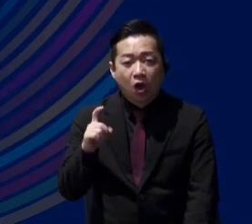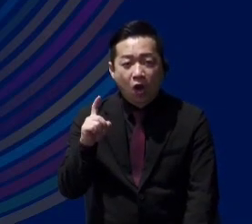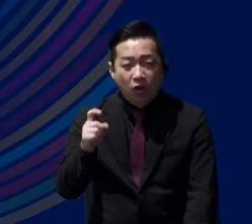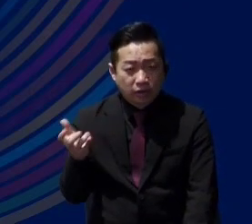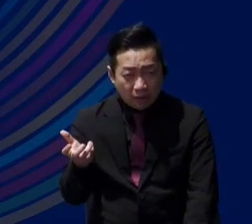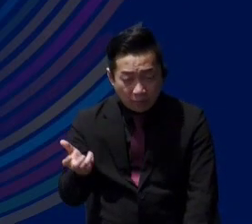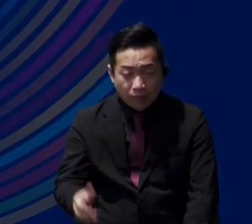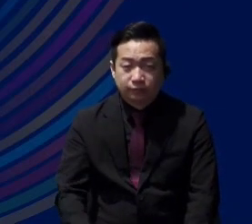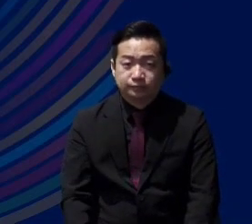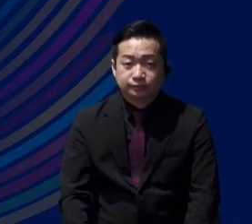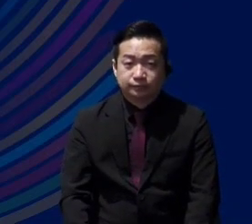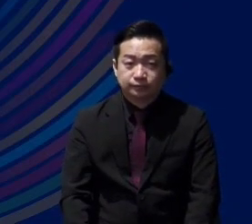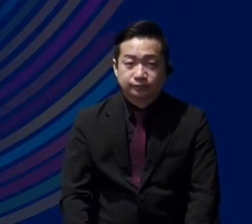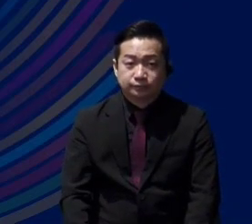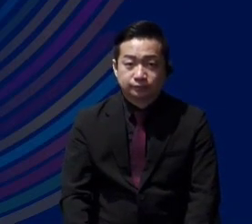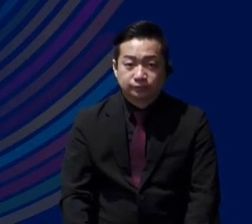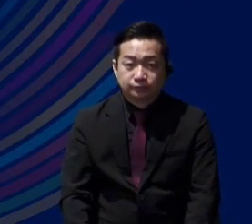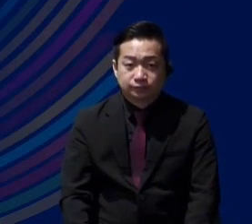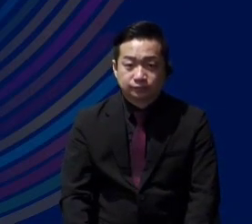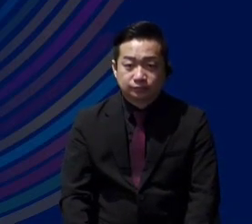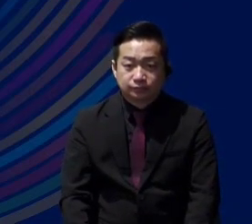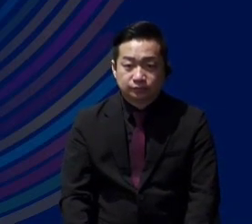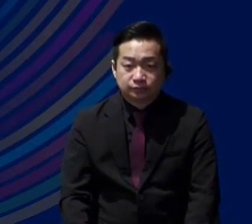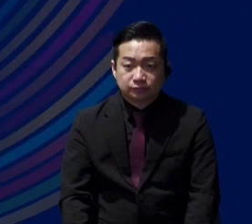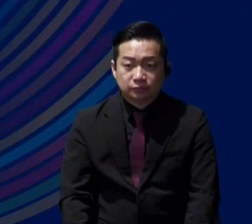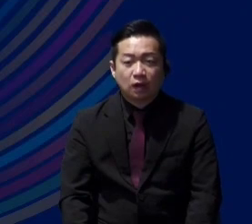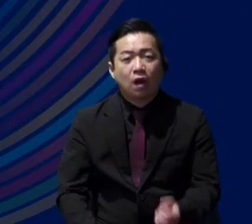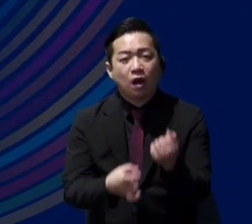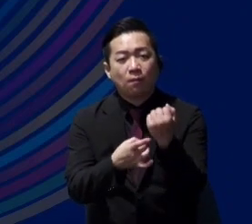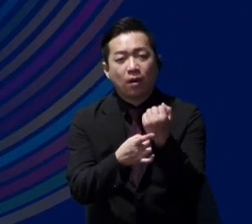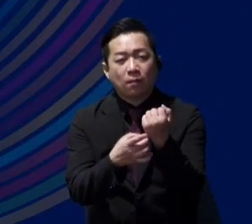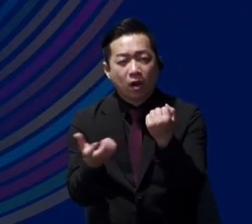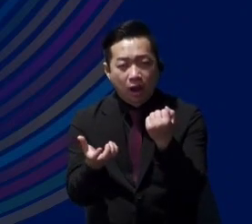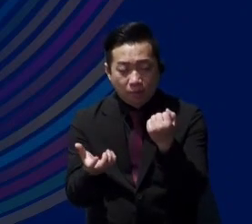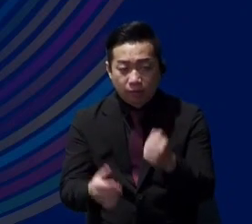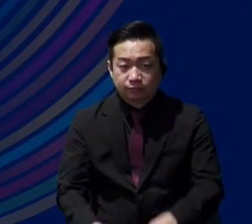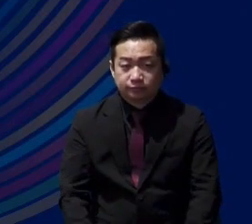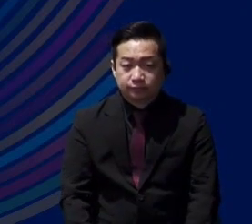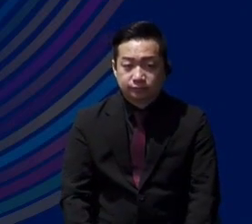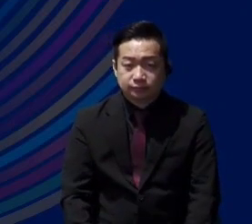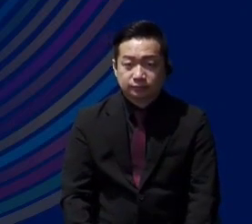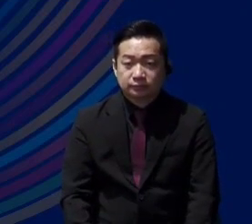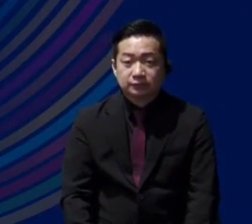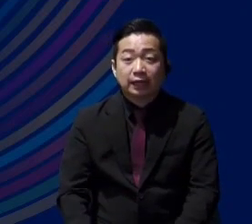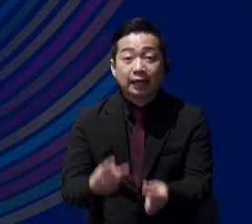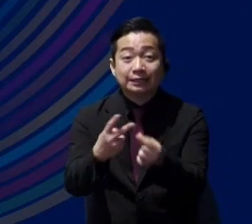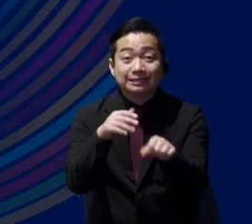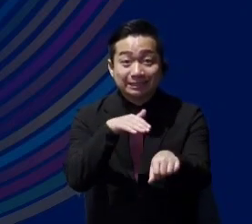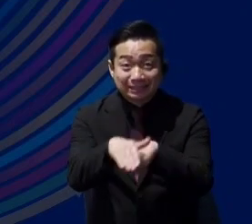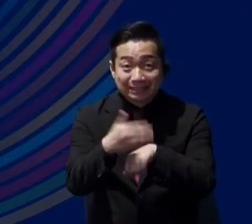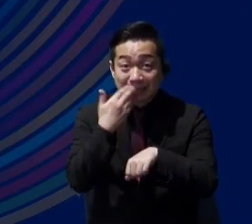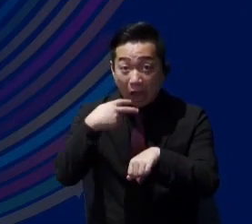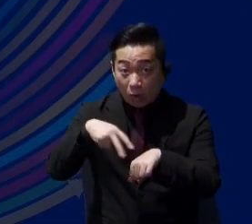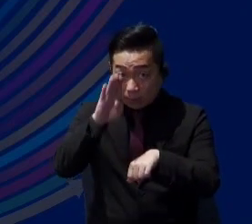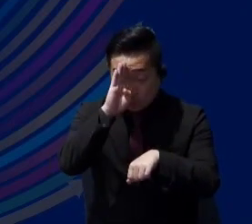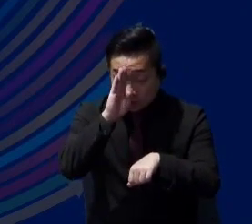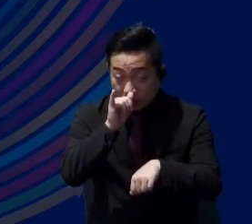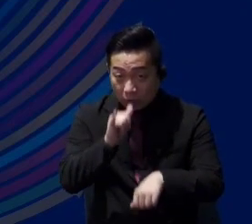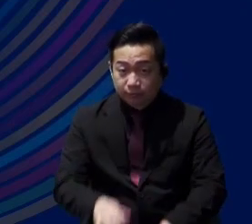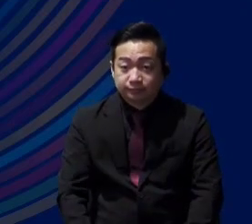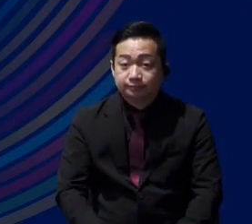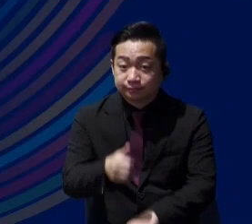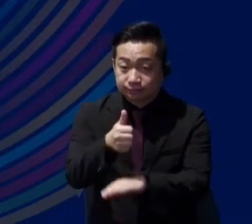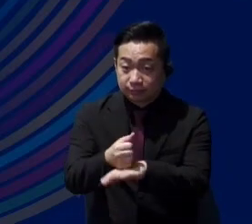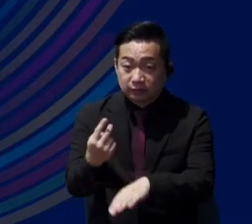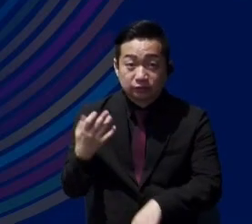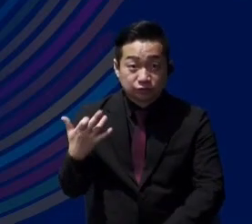final thing that you should look. Your problem in health problem